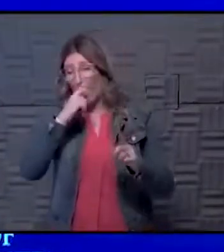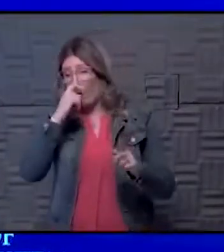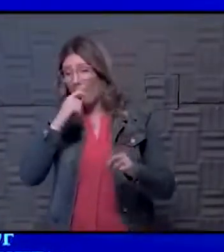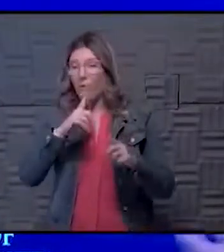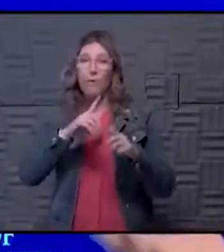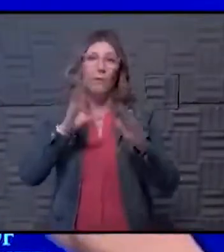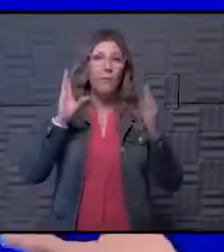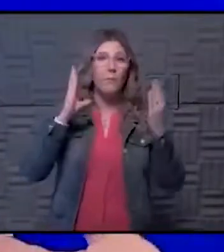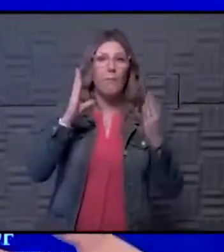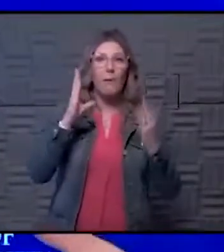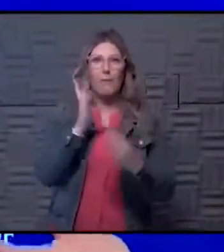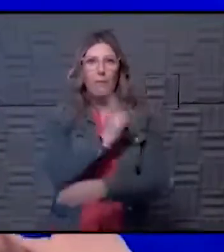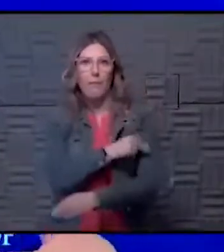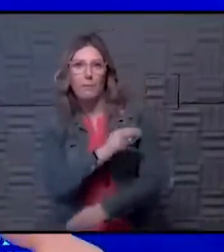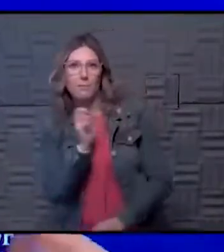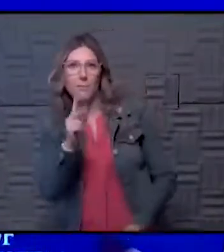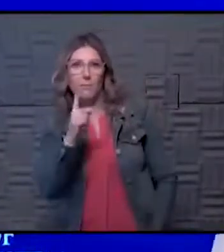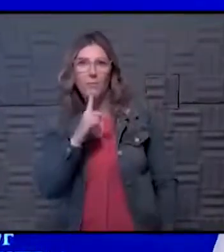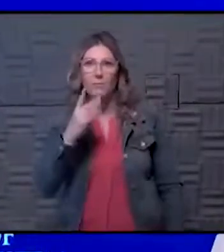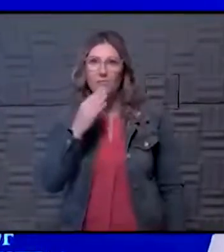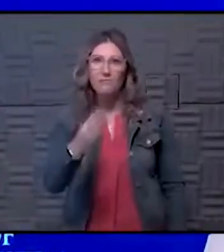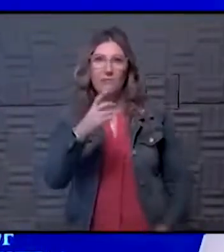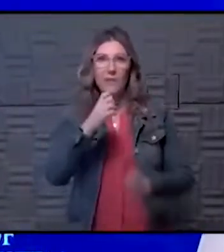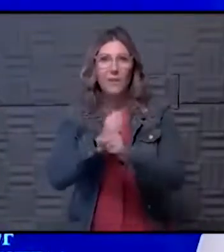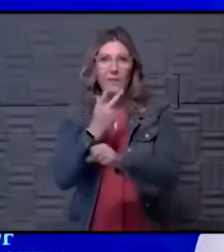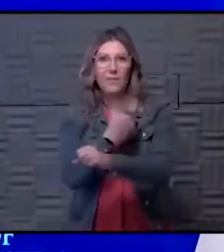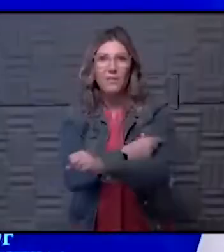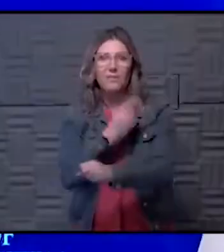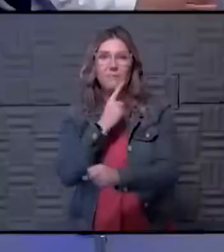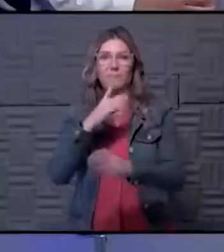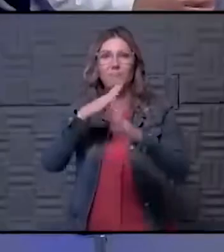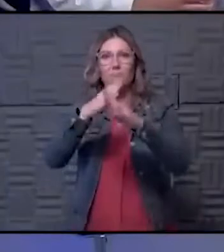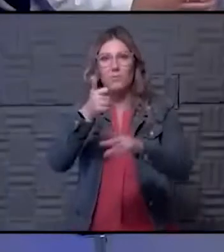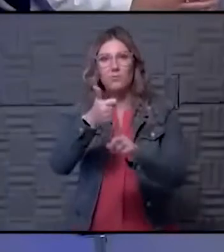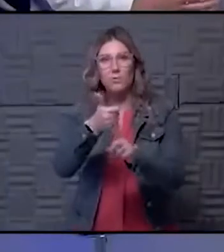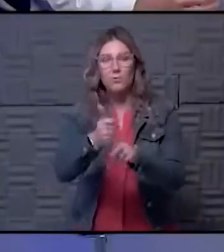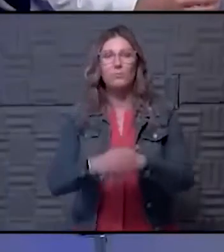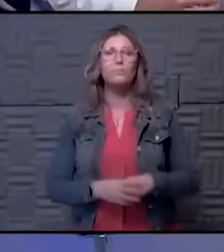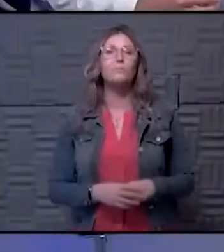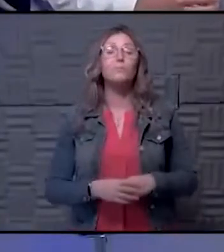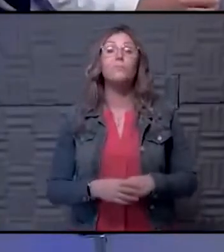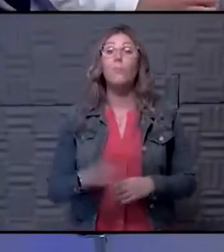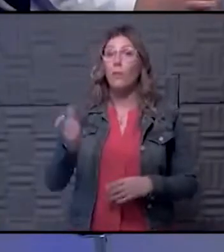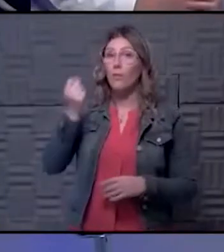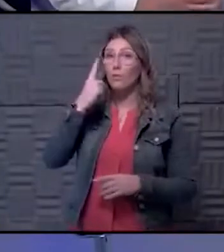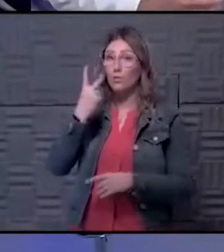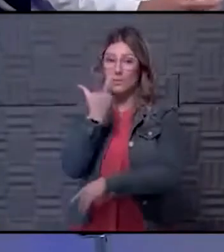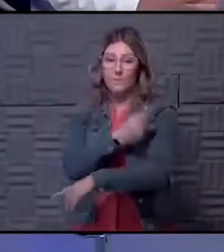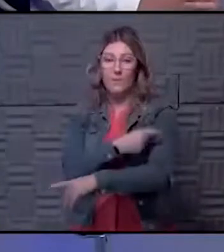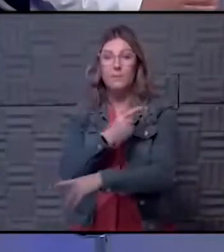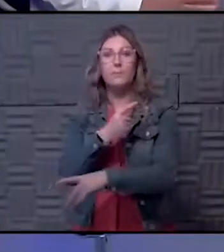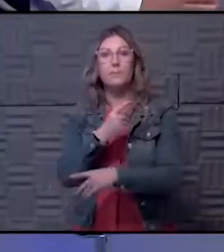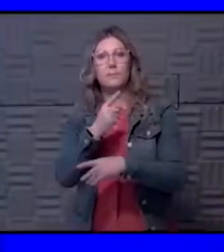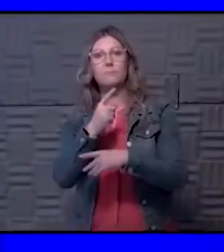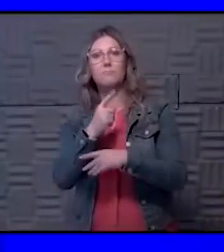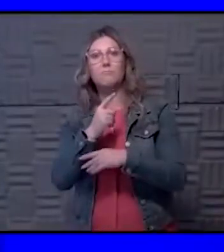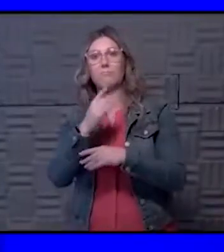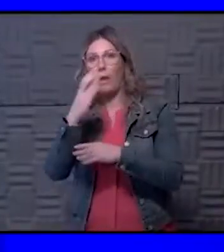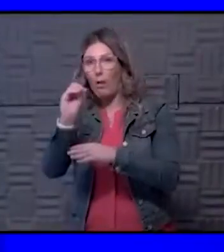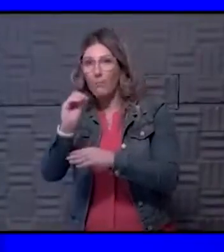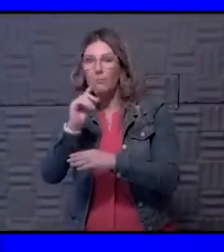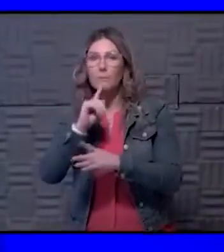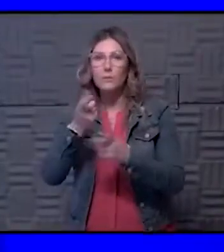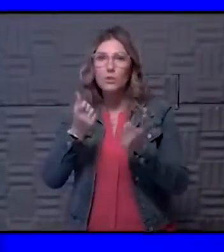in the hospital. Okay, that's good. Let's get the vaccine and make sure you protect yourself. And from what we understand, the vaccine companies are trying to pivot